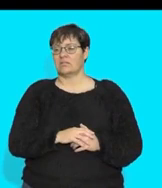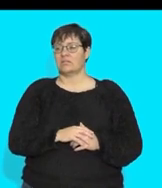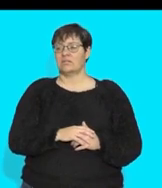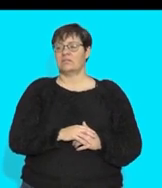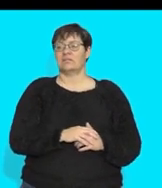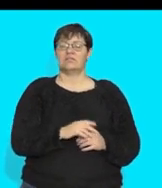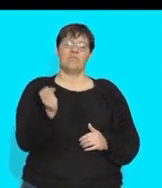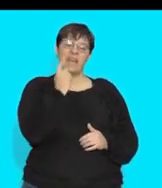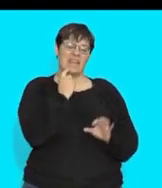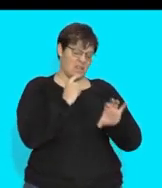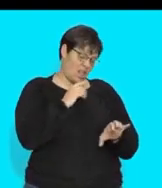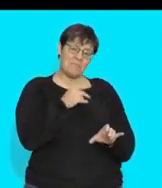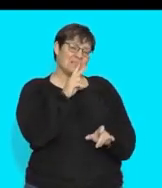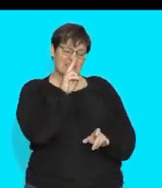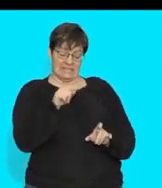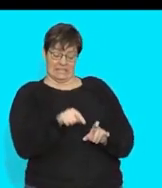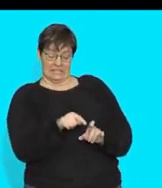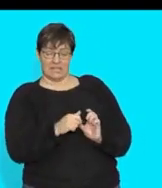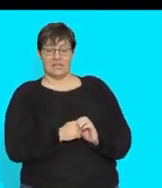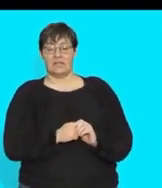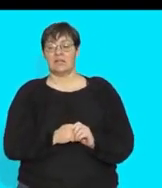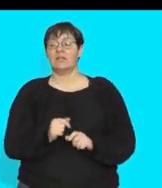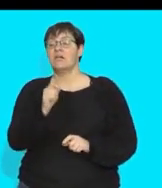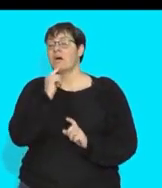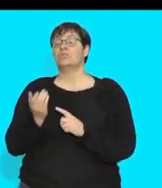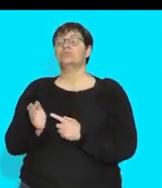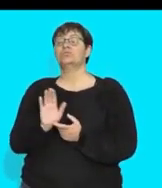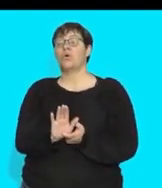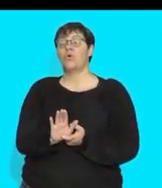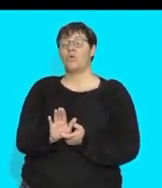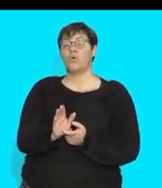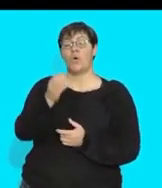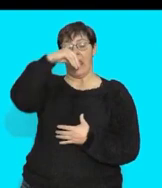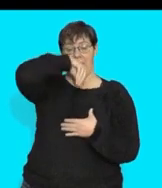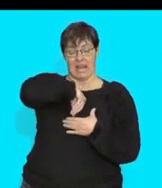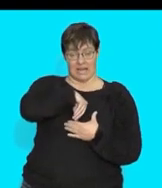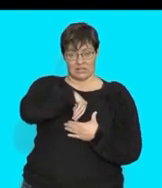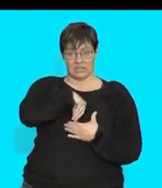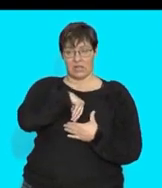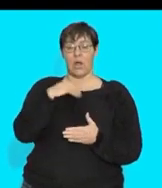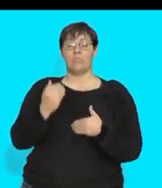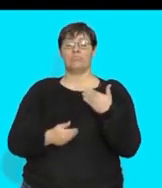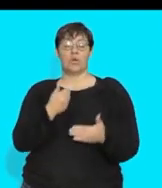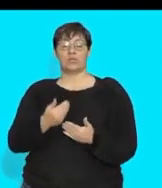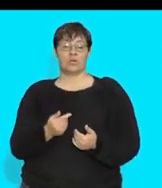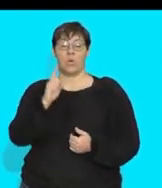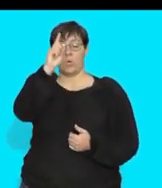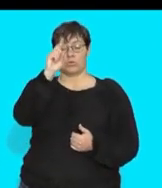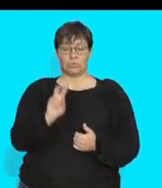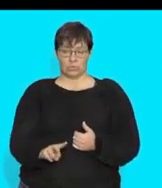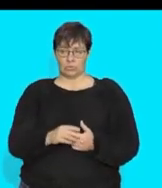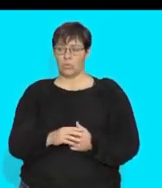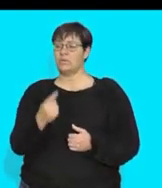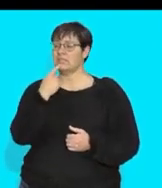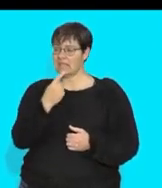easy for you to see. Illustrates inhalation, all right, process 1 or 2. And we said from